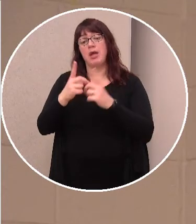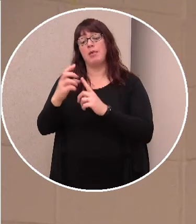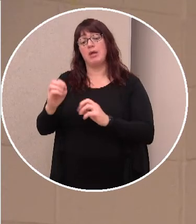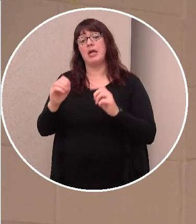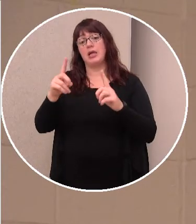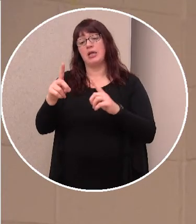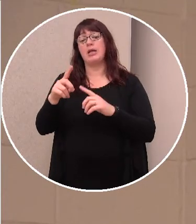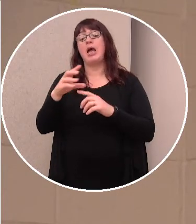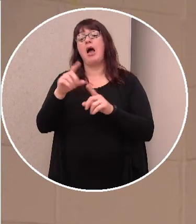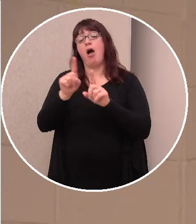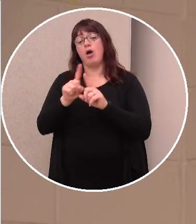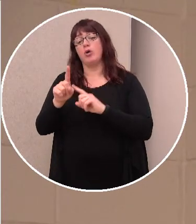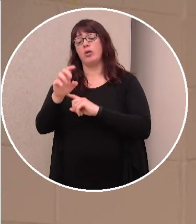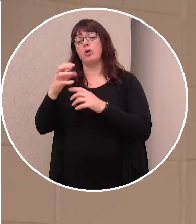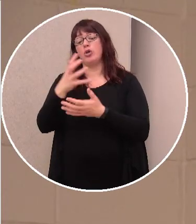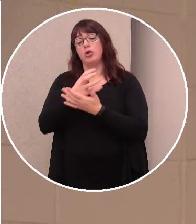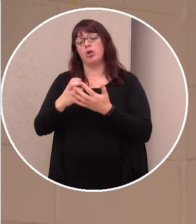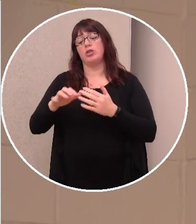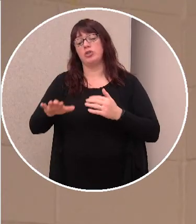Early Childhood